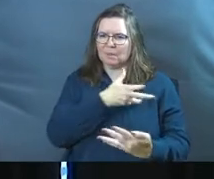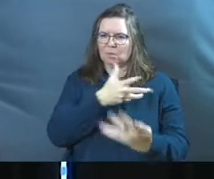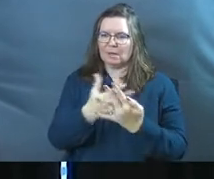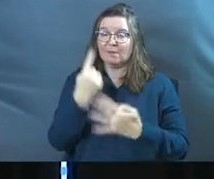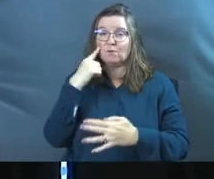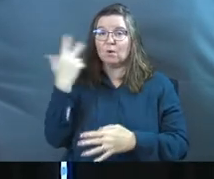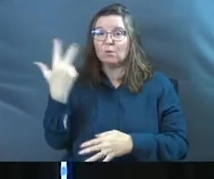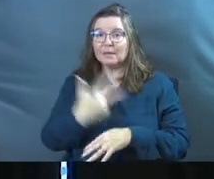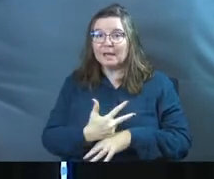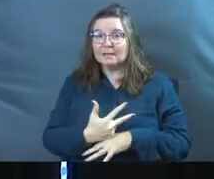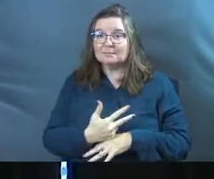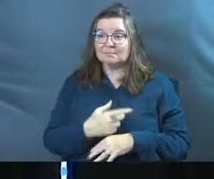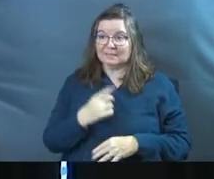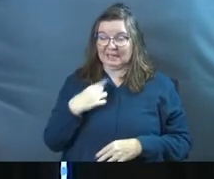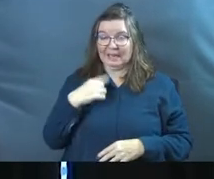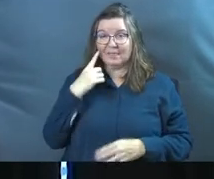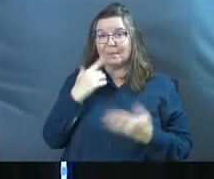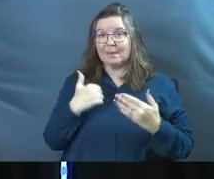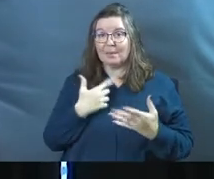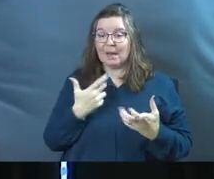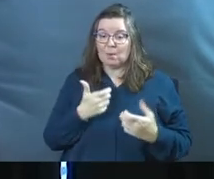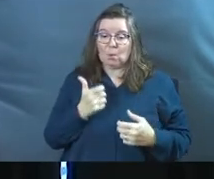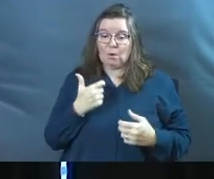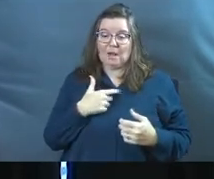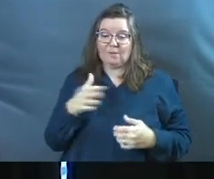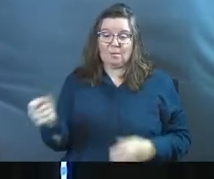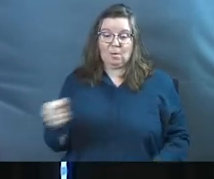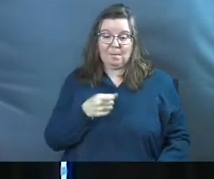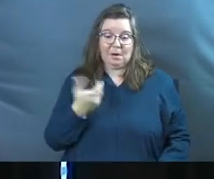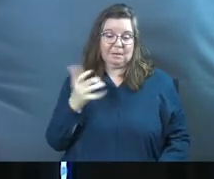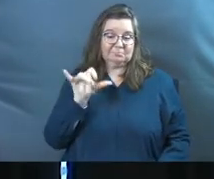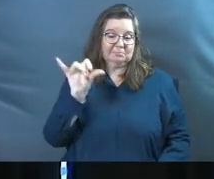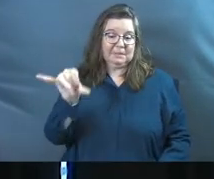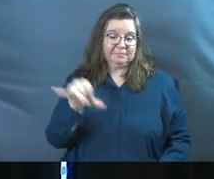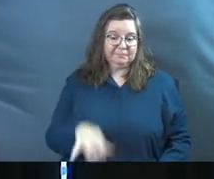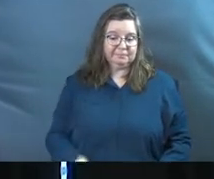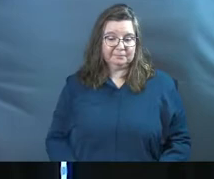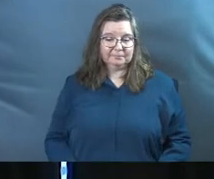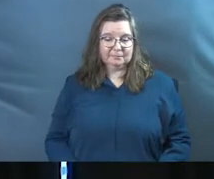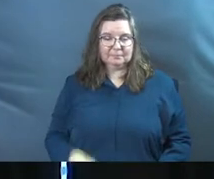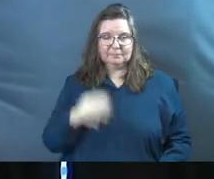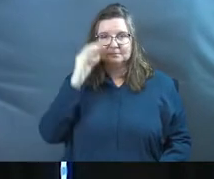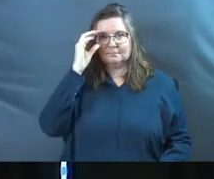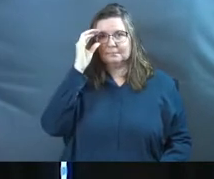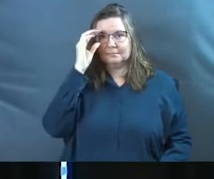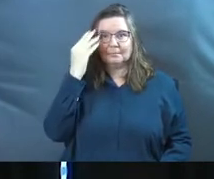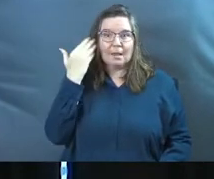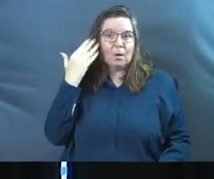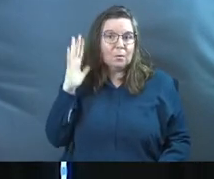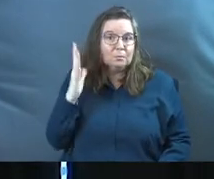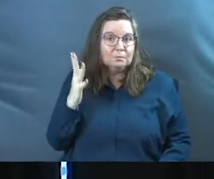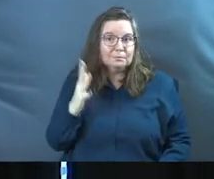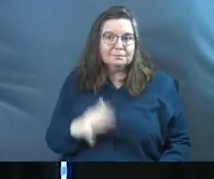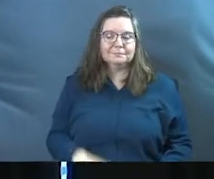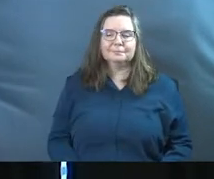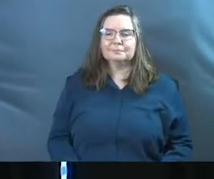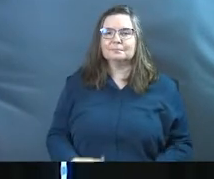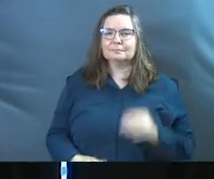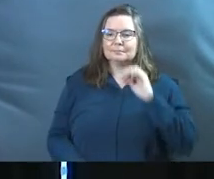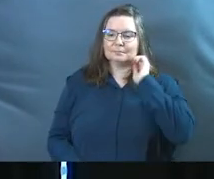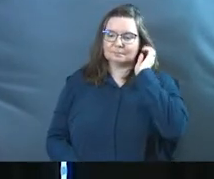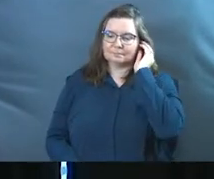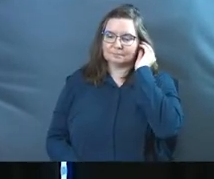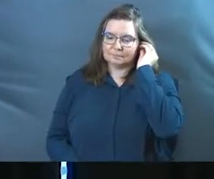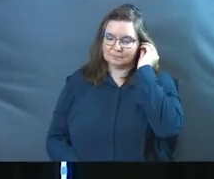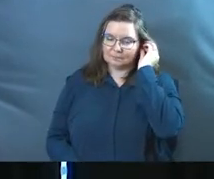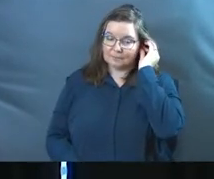jail for 3 days. Did he think maybe I just won't ever pull him back out? I don't know. They had done it to